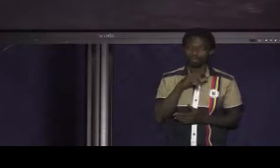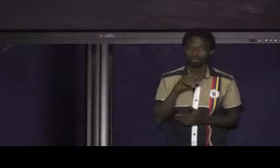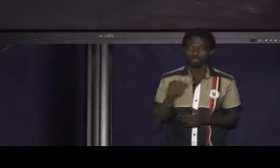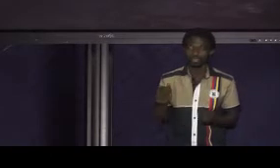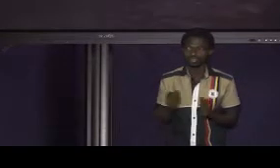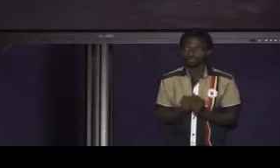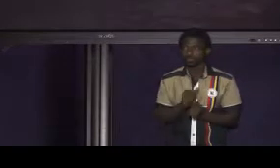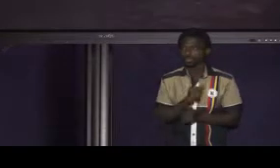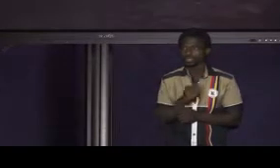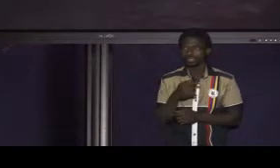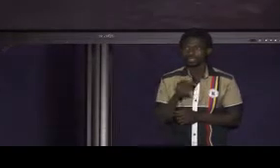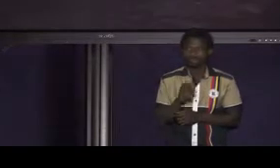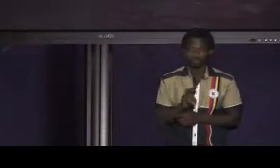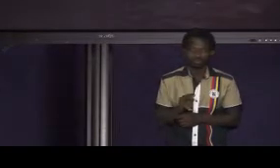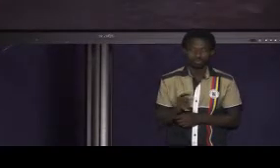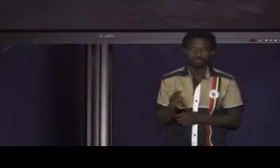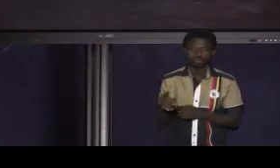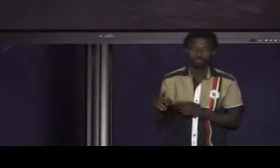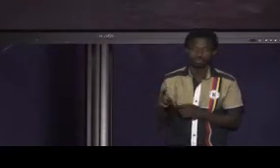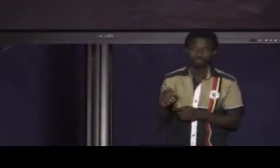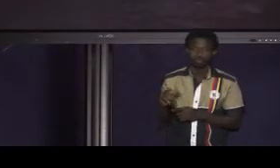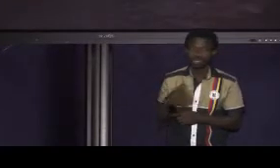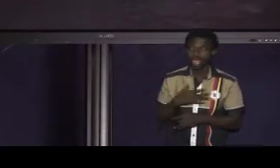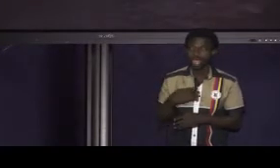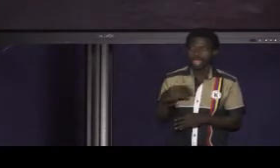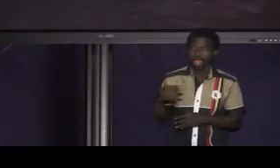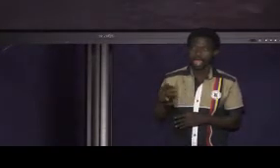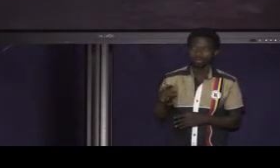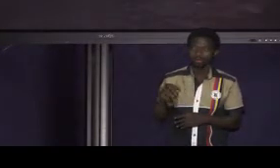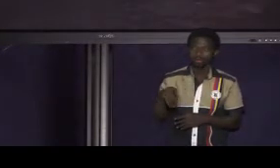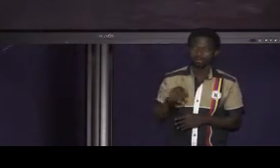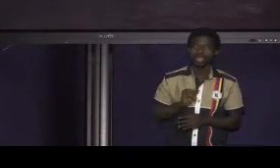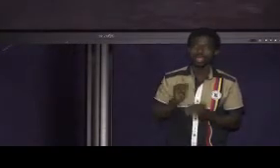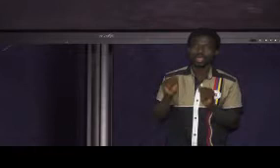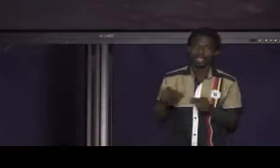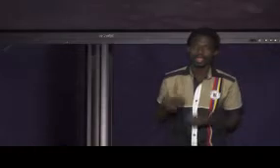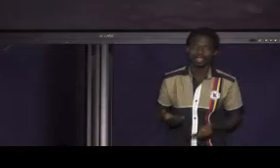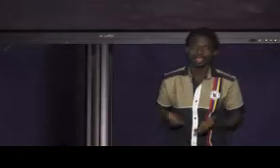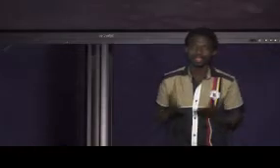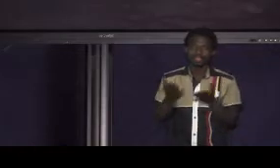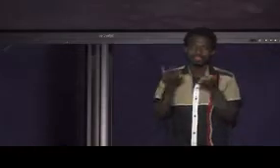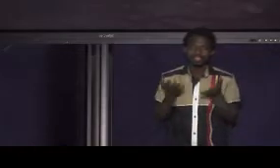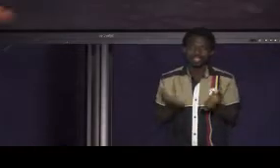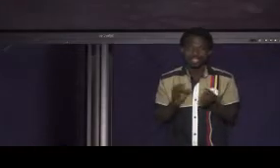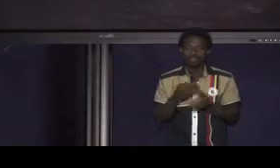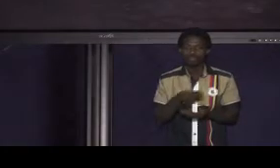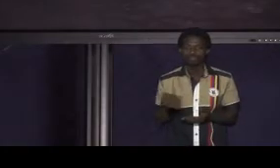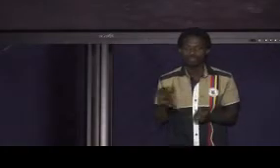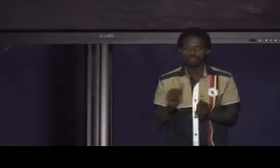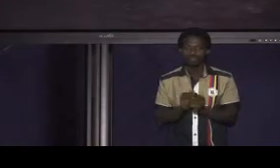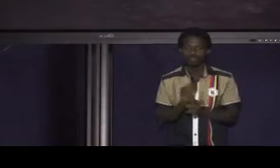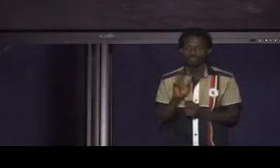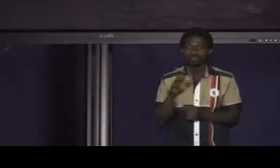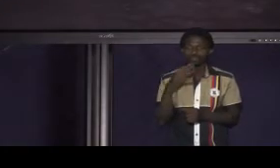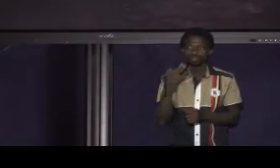groove, wheel and rope. I can lift heavy object with the use of pulley.